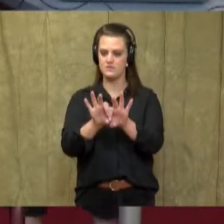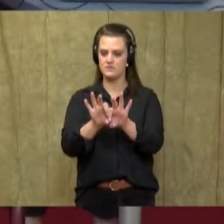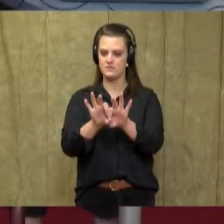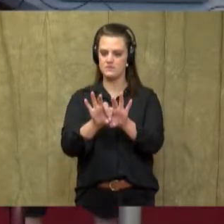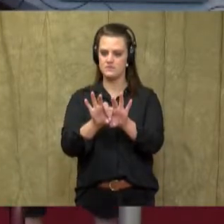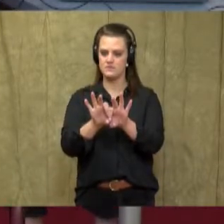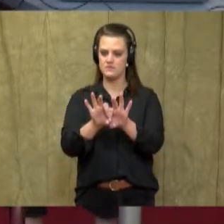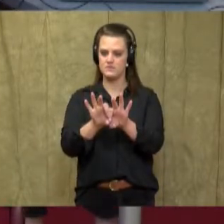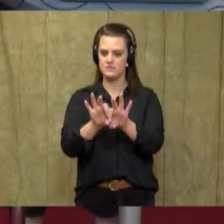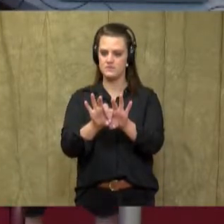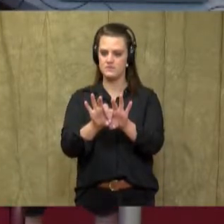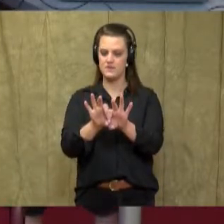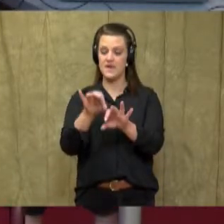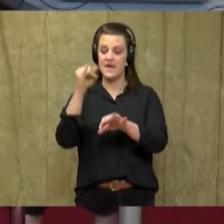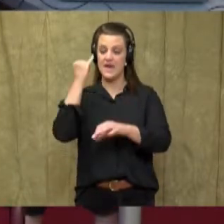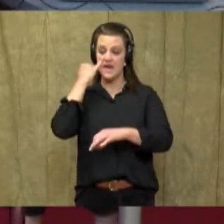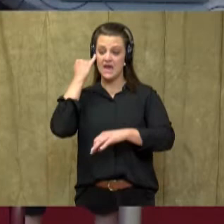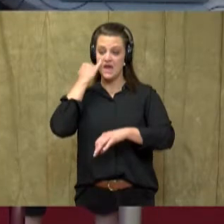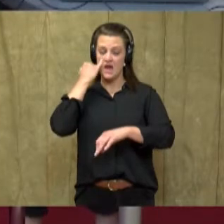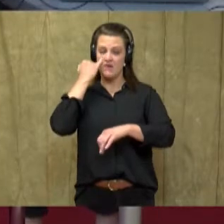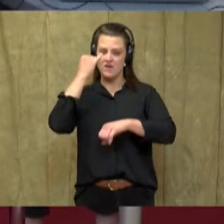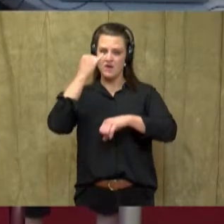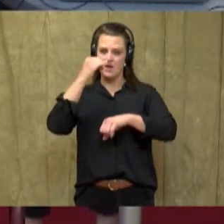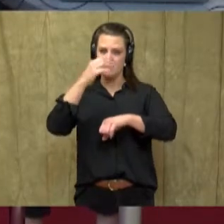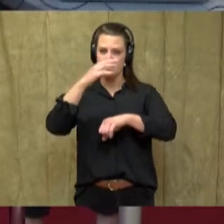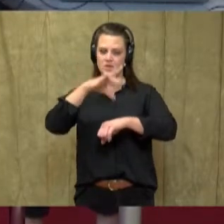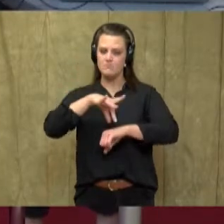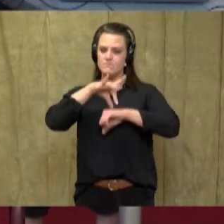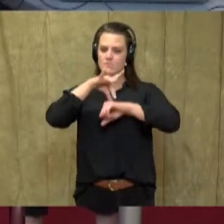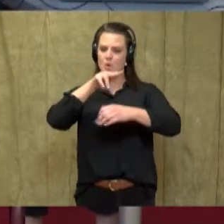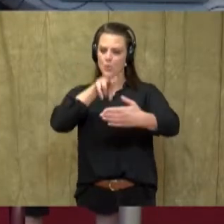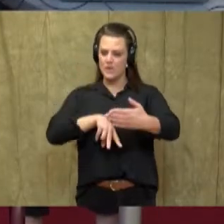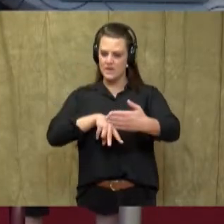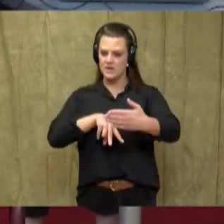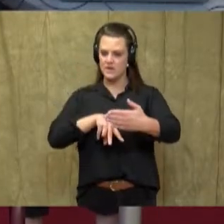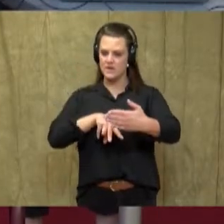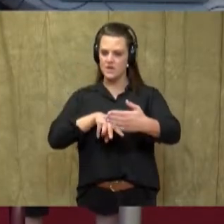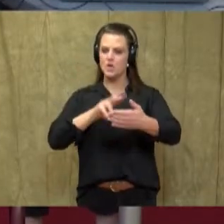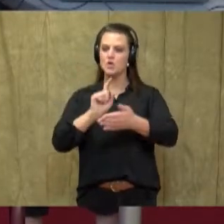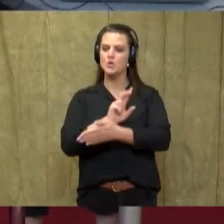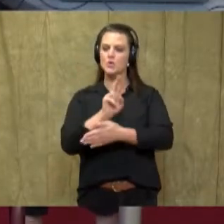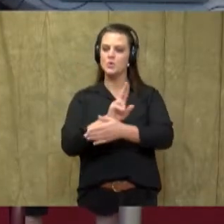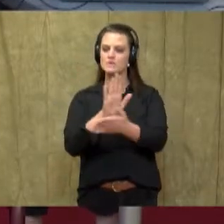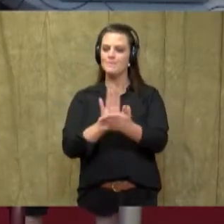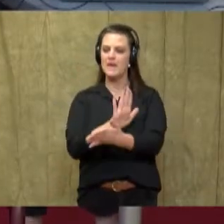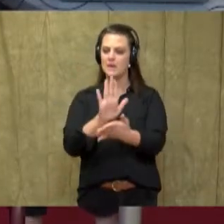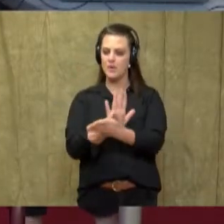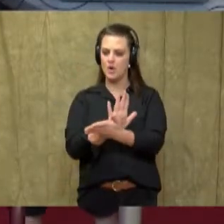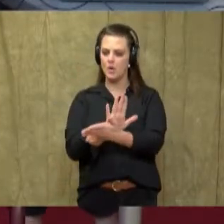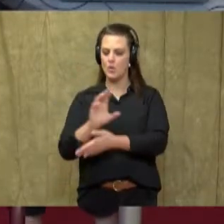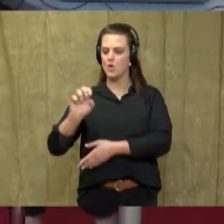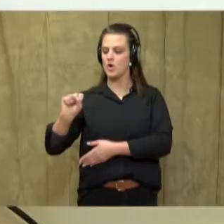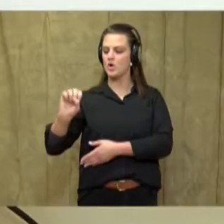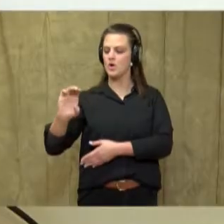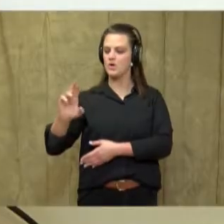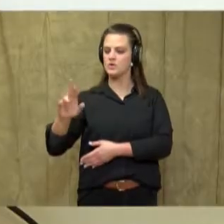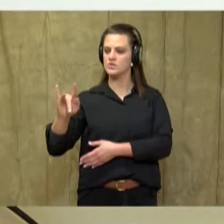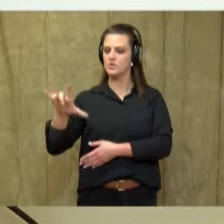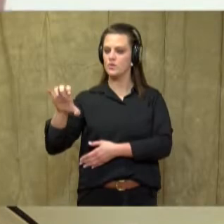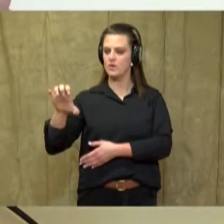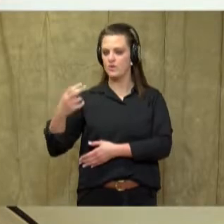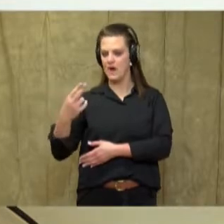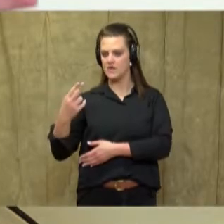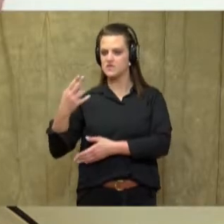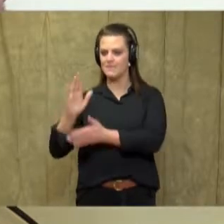working on reading, how important it is for you to use notebook paper or scratch paper.